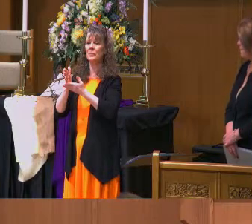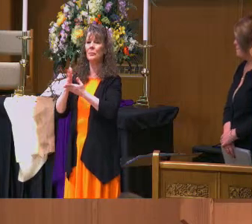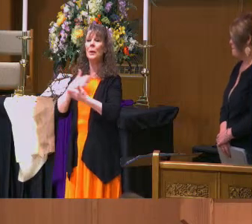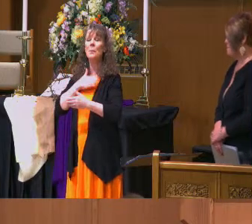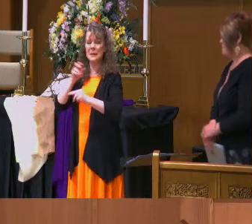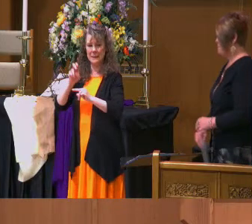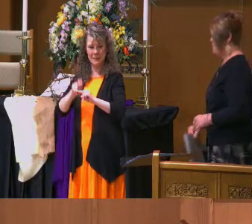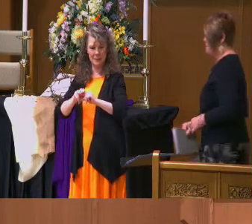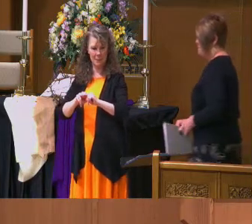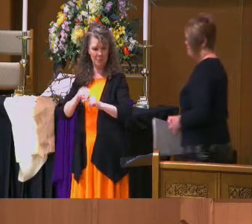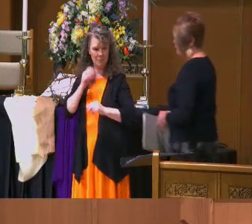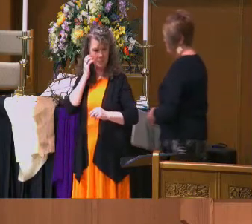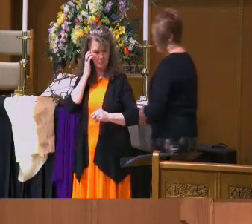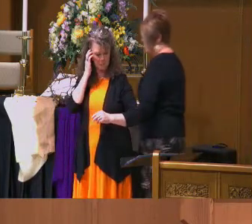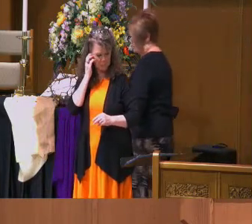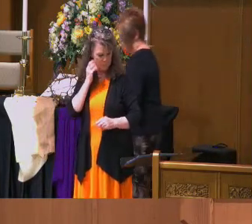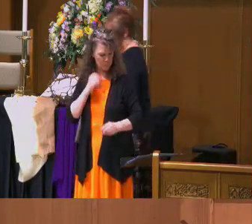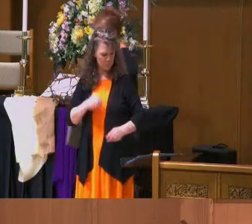Please be seated.